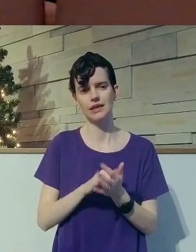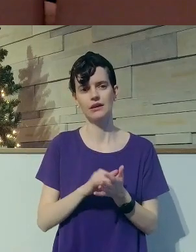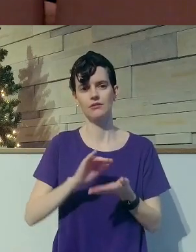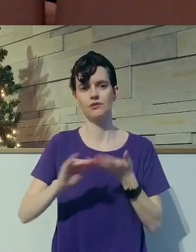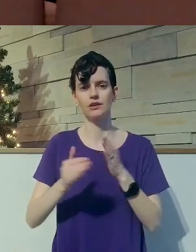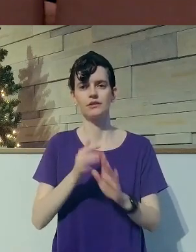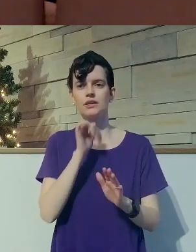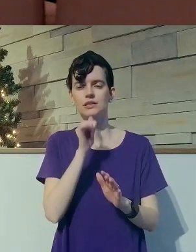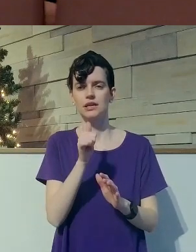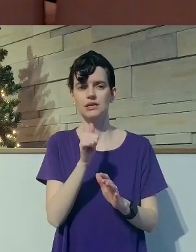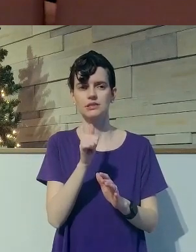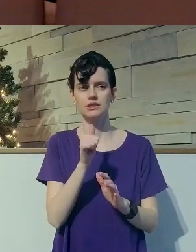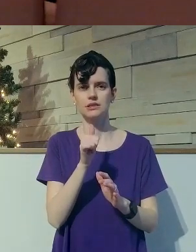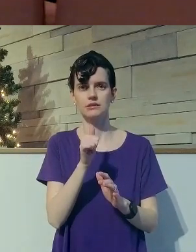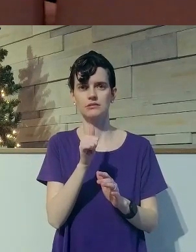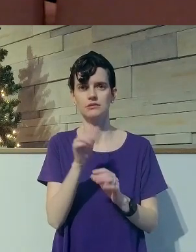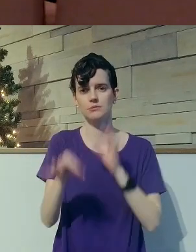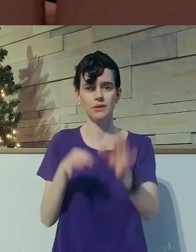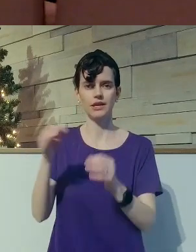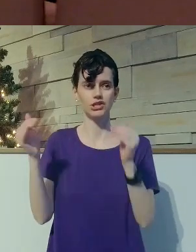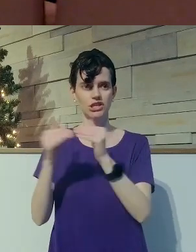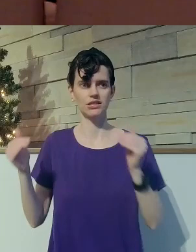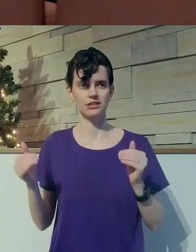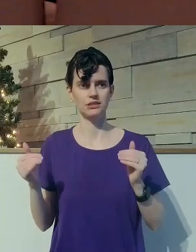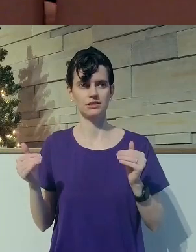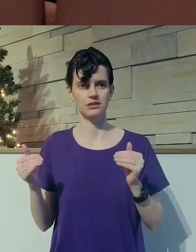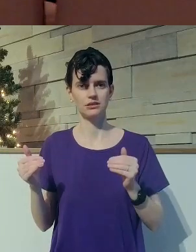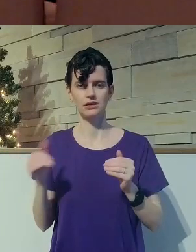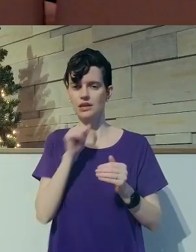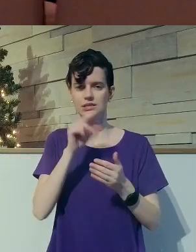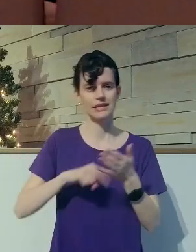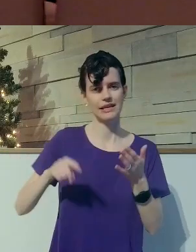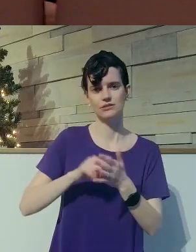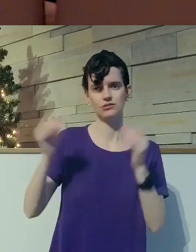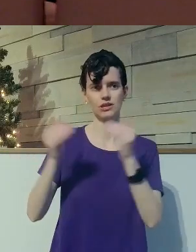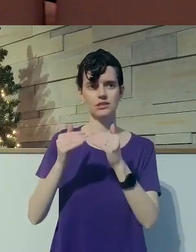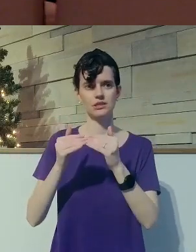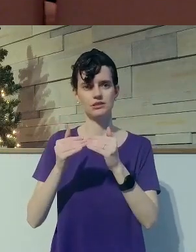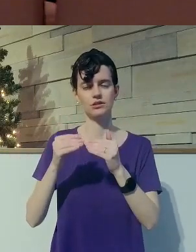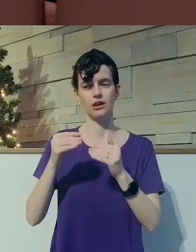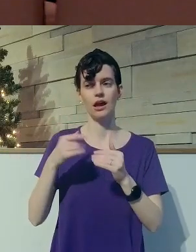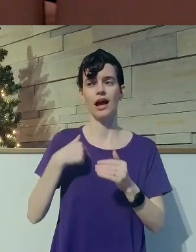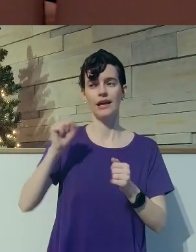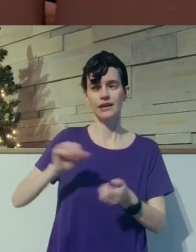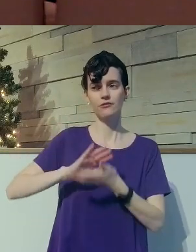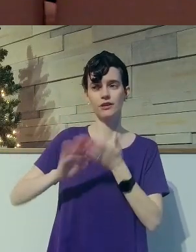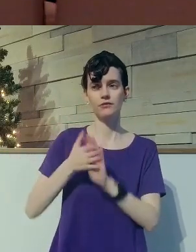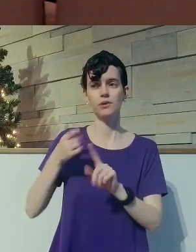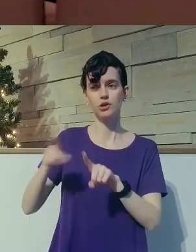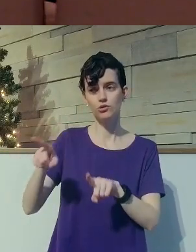Forgiveness doesn't subvert justice. I can forgive, but you still need to be disciplined or